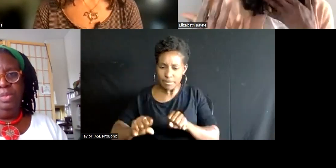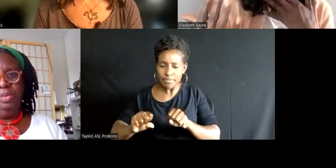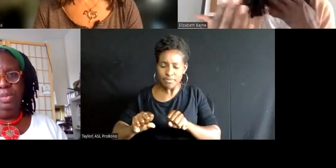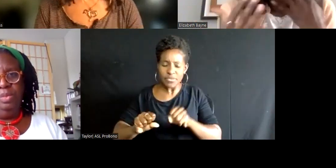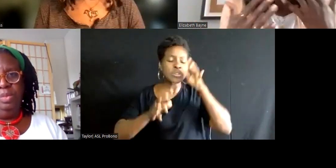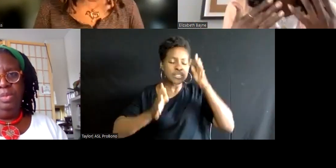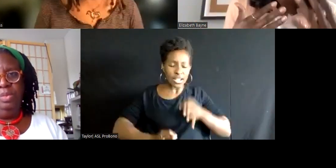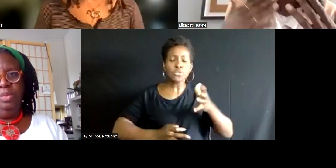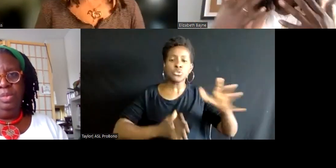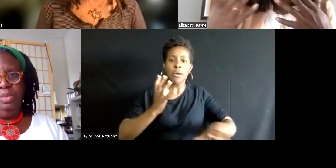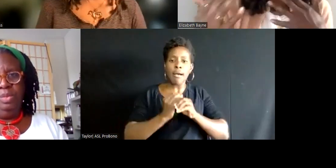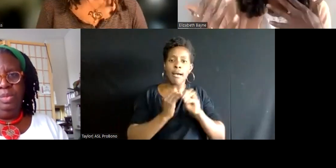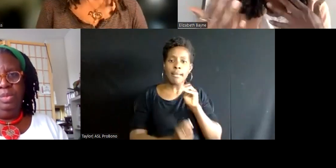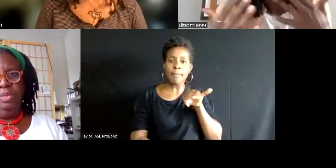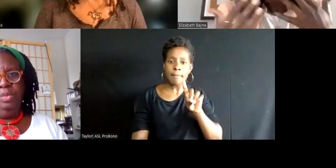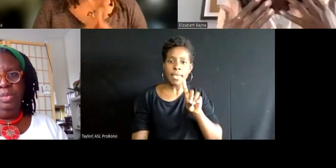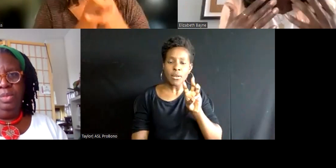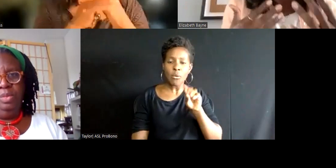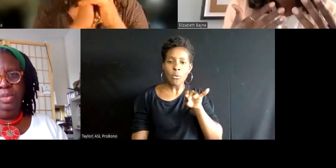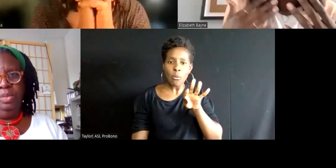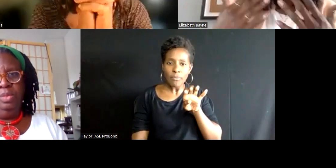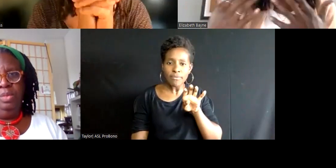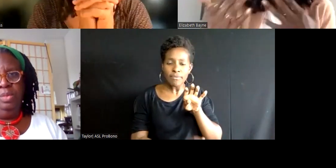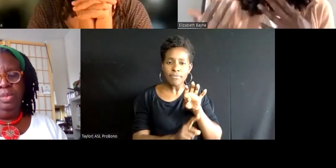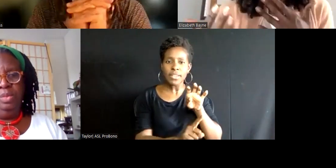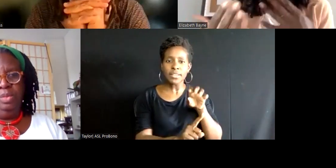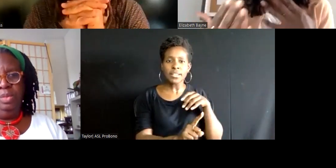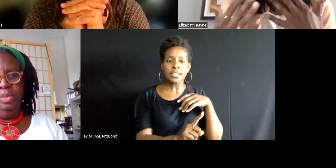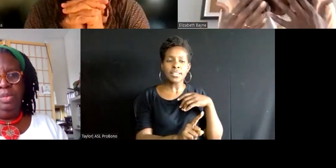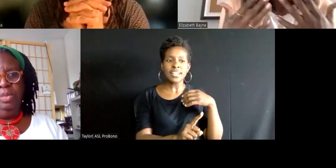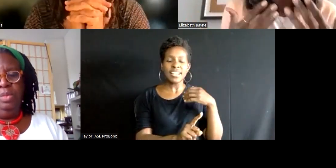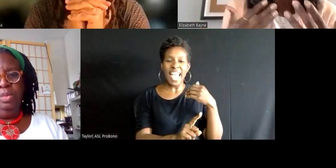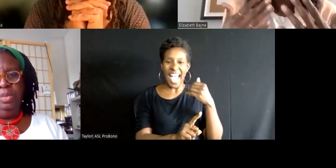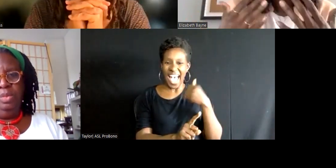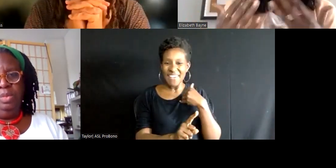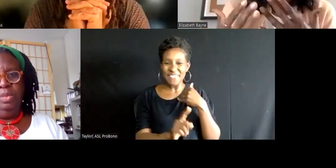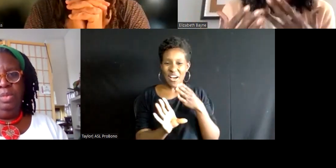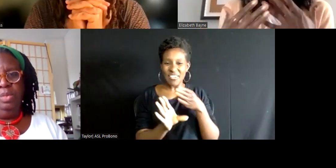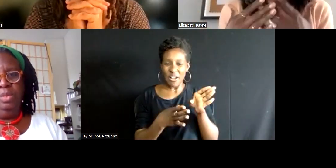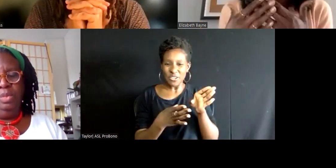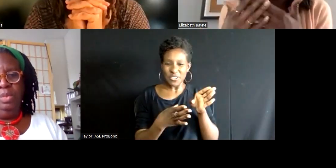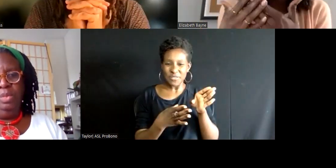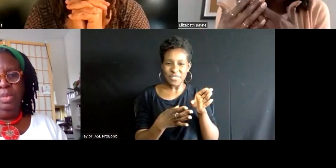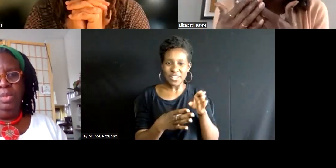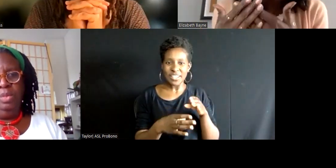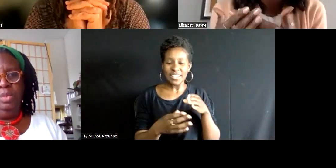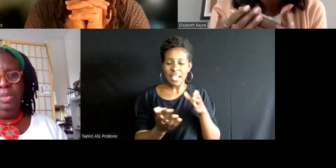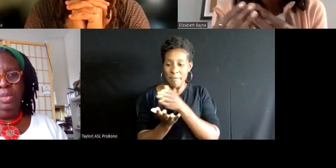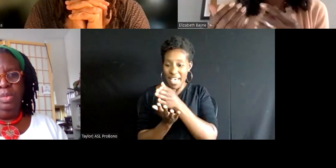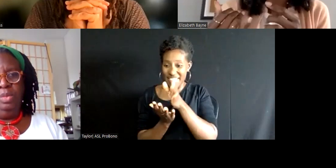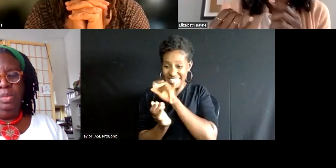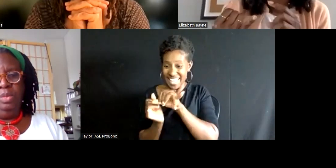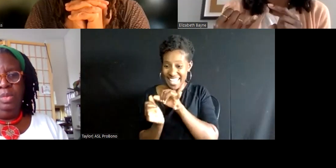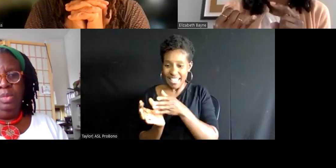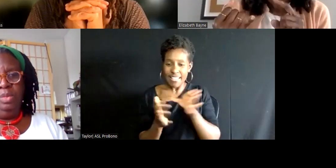of, in the subtext, hint at an alternative where you're not going to necessarily come up against some of those barriers,